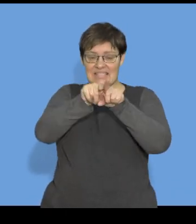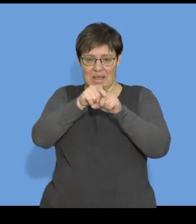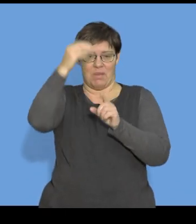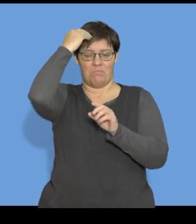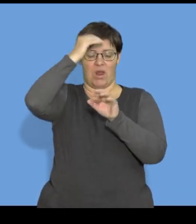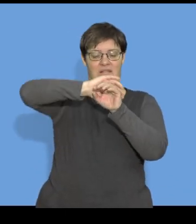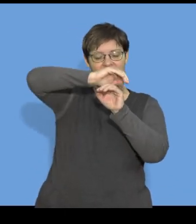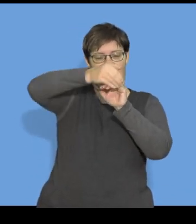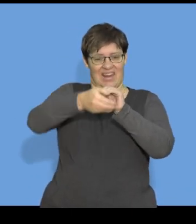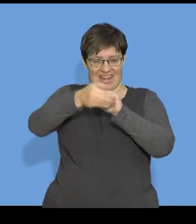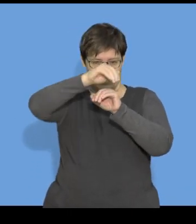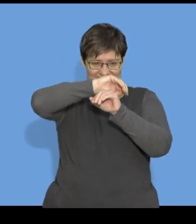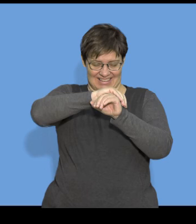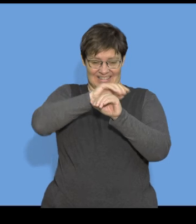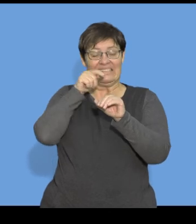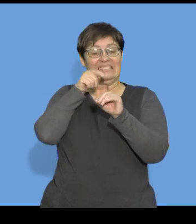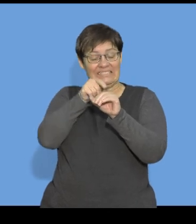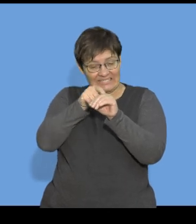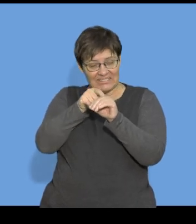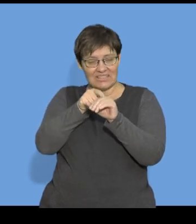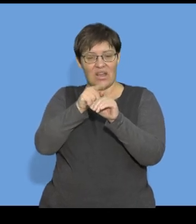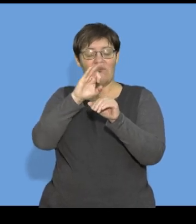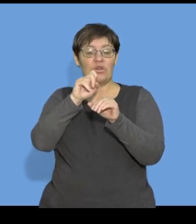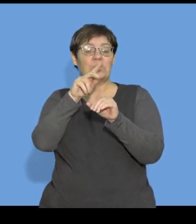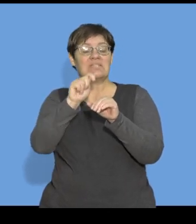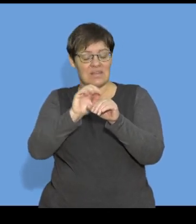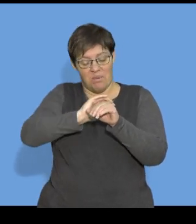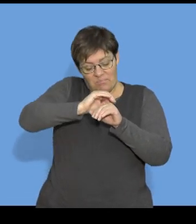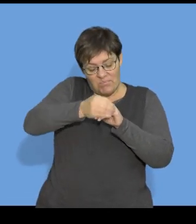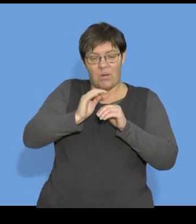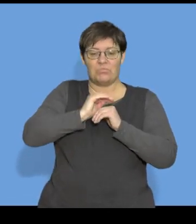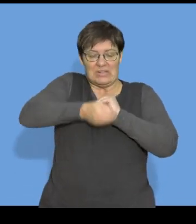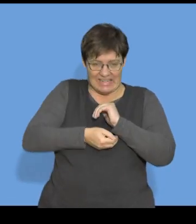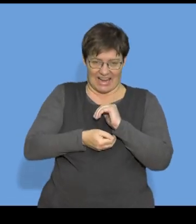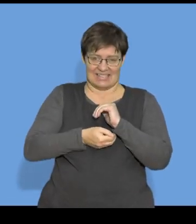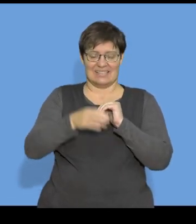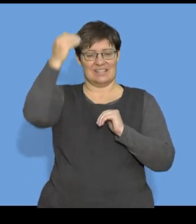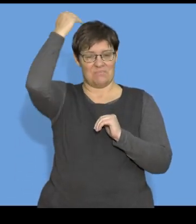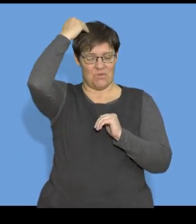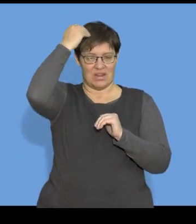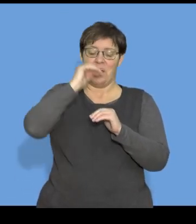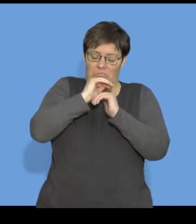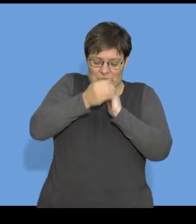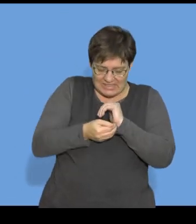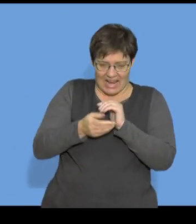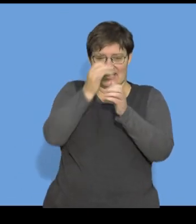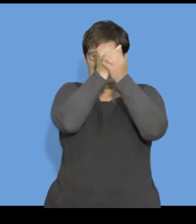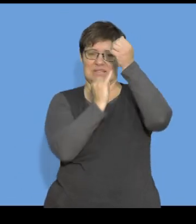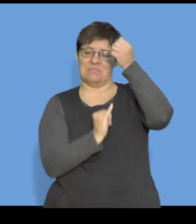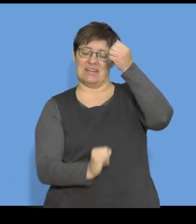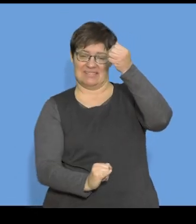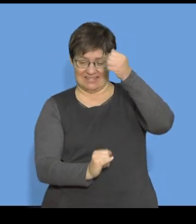which means the cerebrospinal fluid, it's a protective fluid. It's a protective layer around